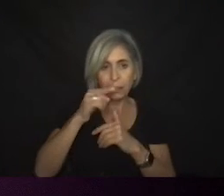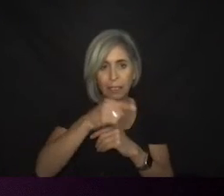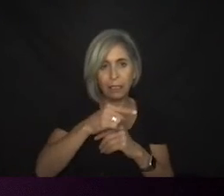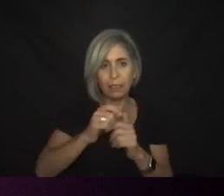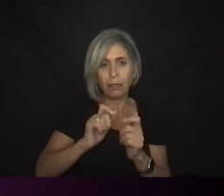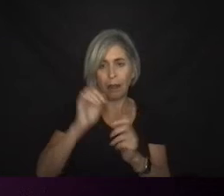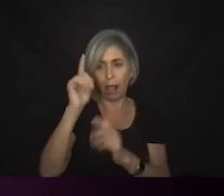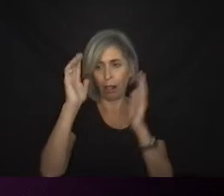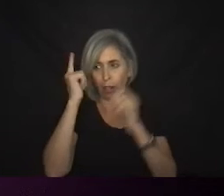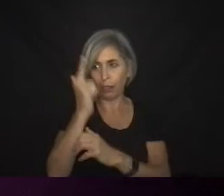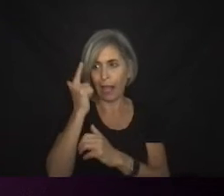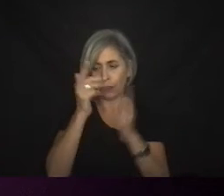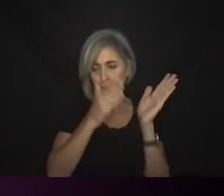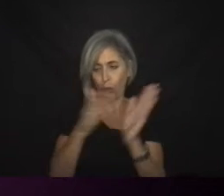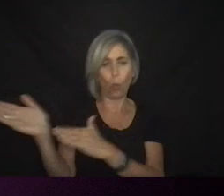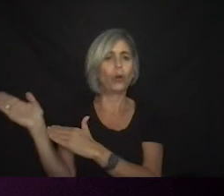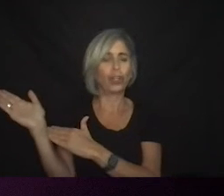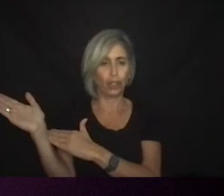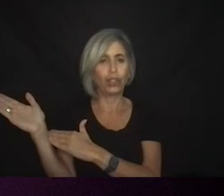a logical order.